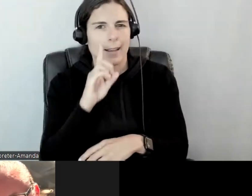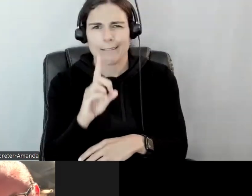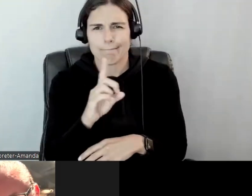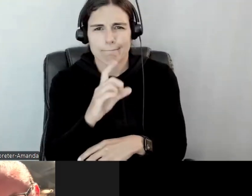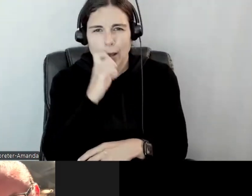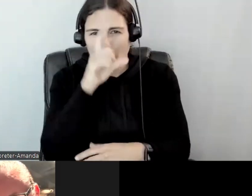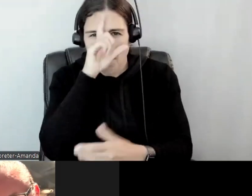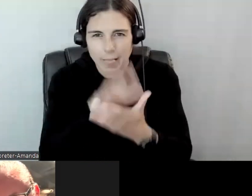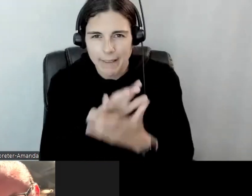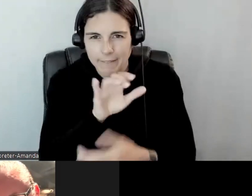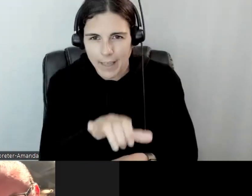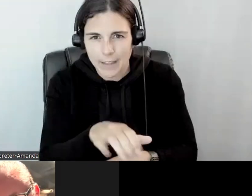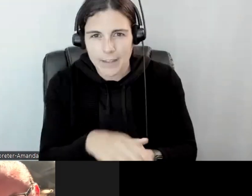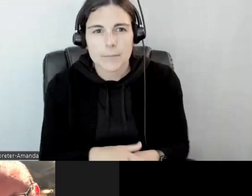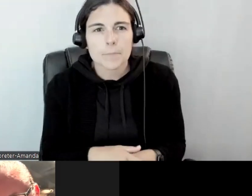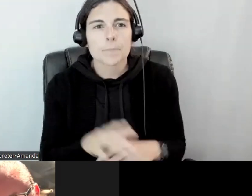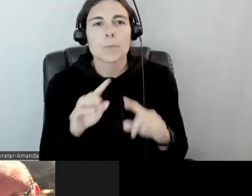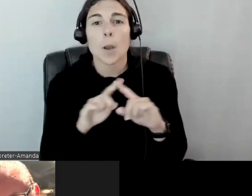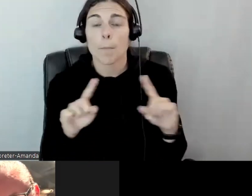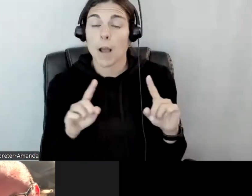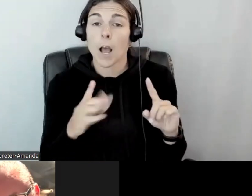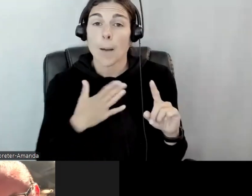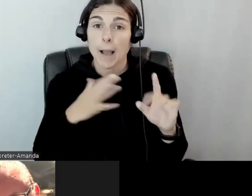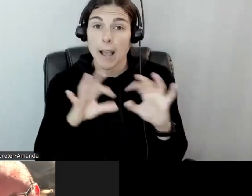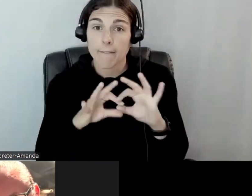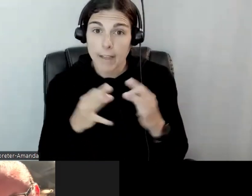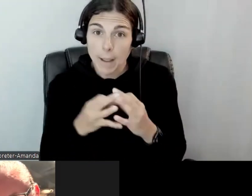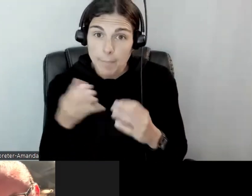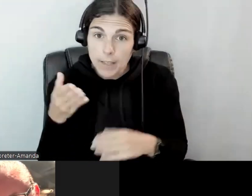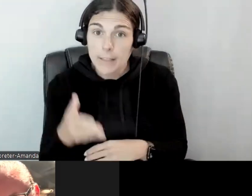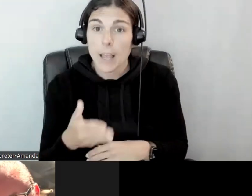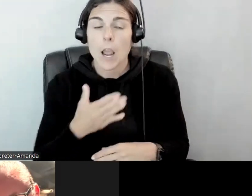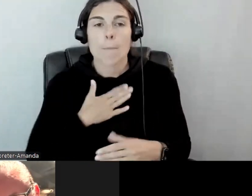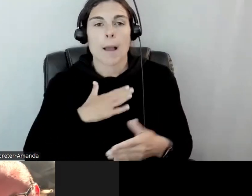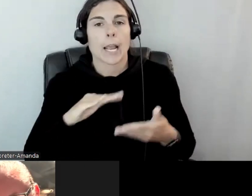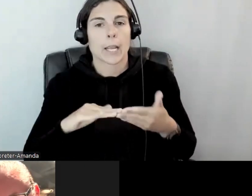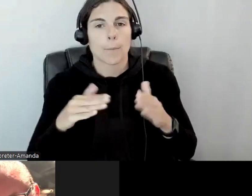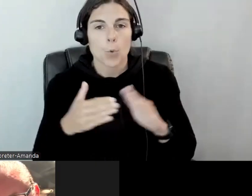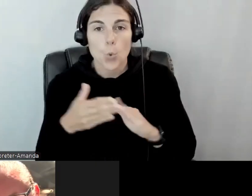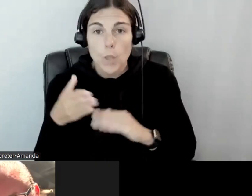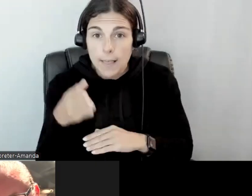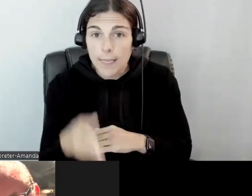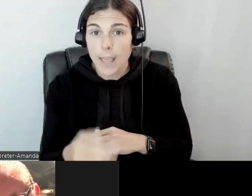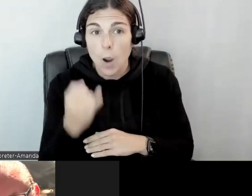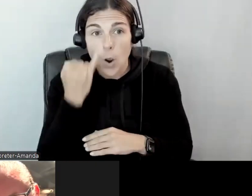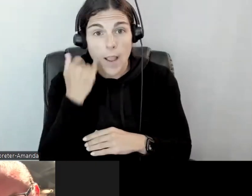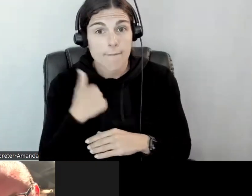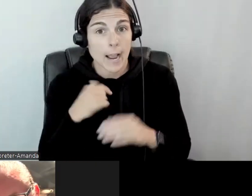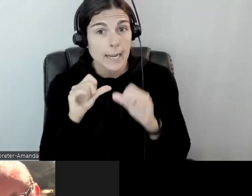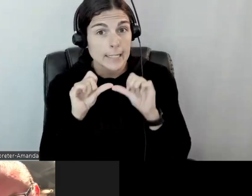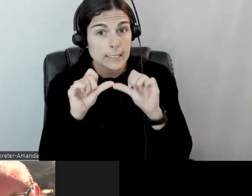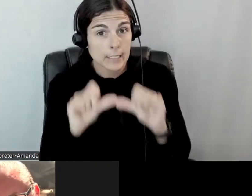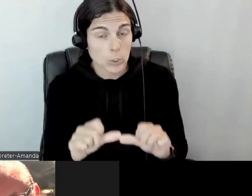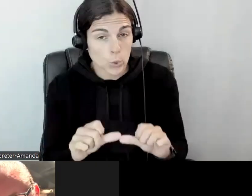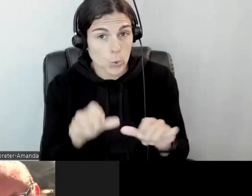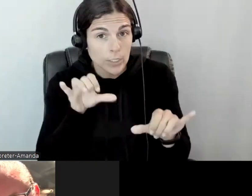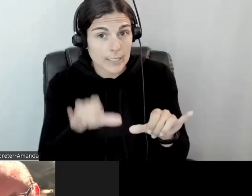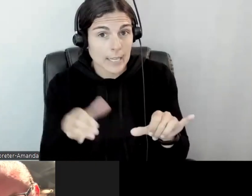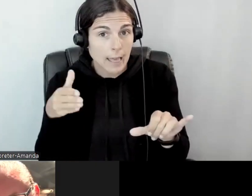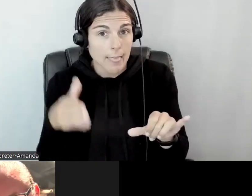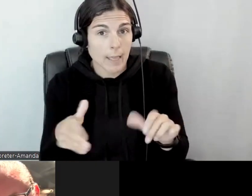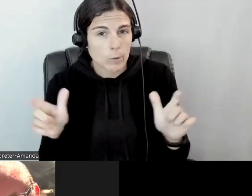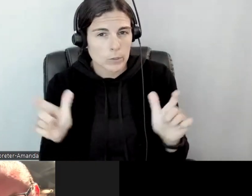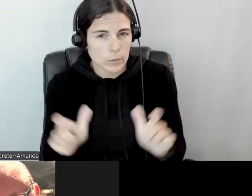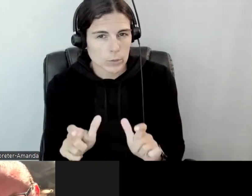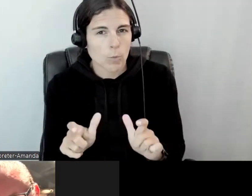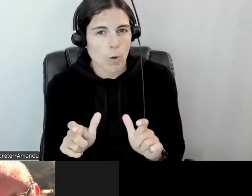this. But my family was there, my community was there. Had I stayed in that small village, I would